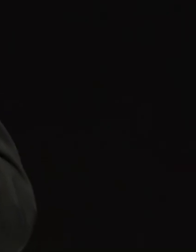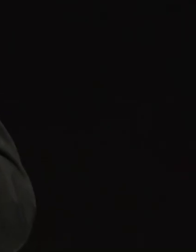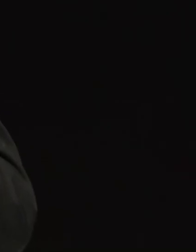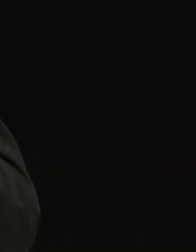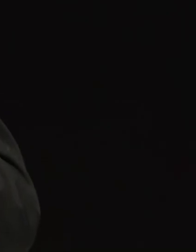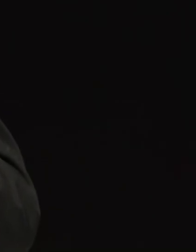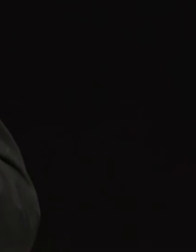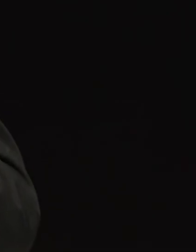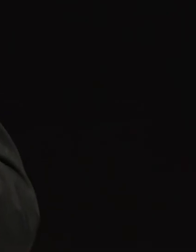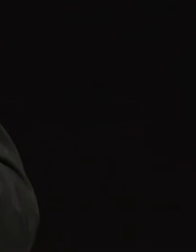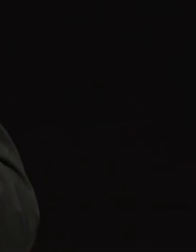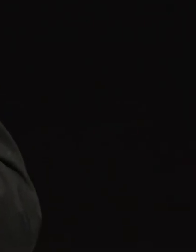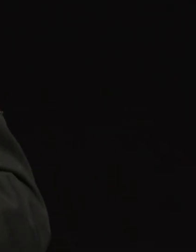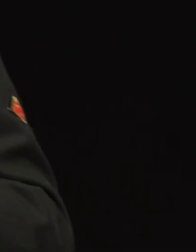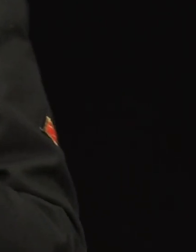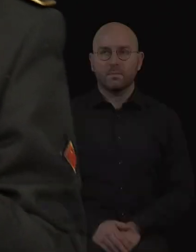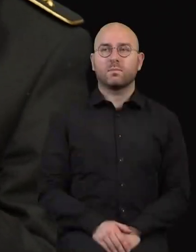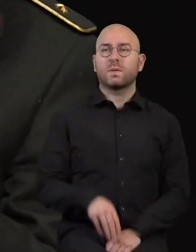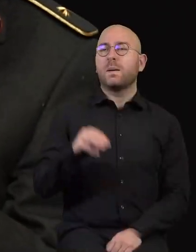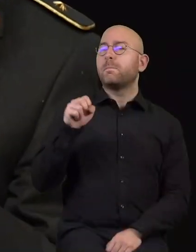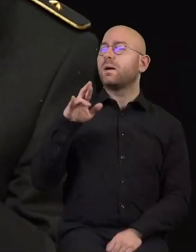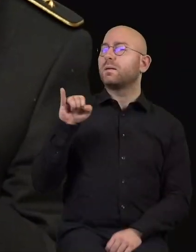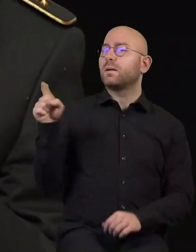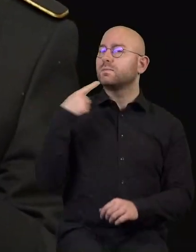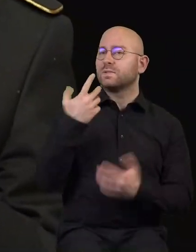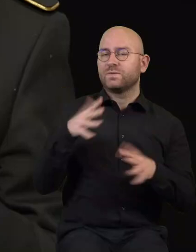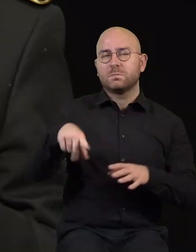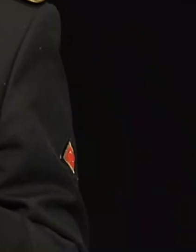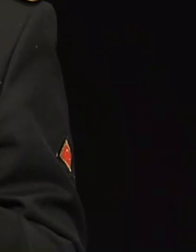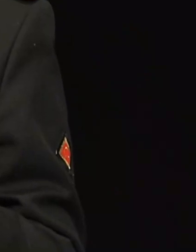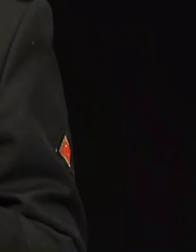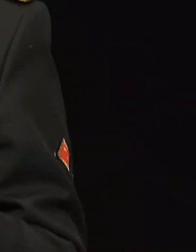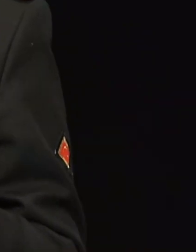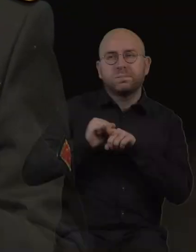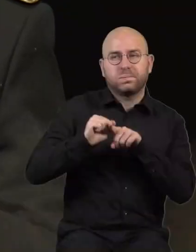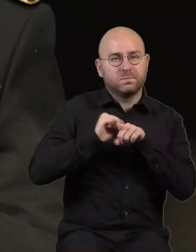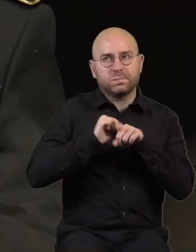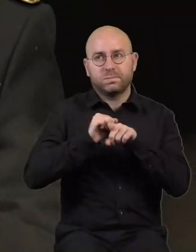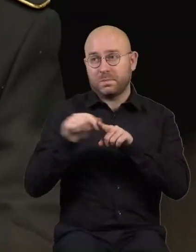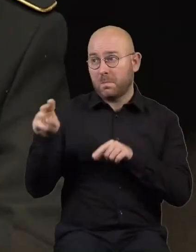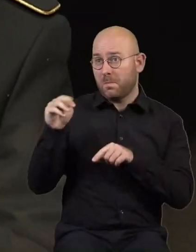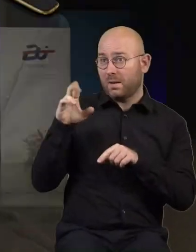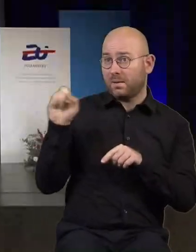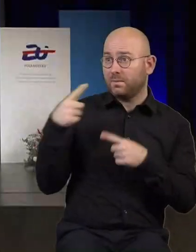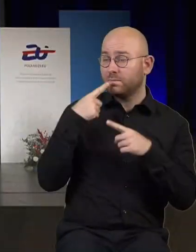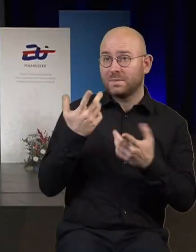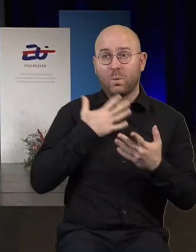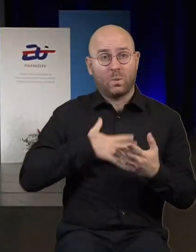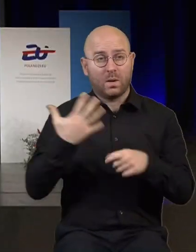want to exercise mobility, it's not, we will plan an exercise a year in advance, so that means that I can tackle